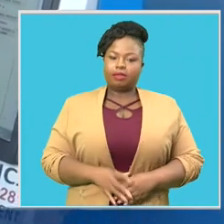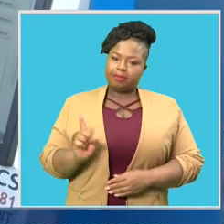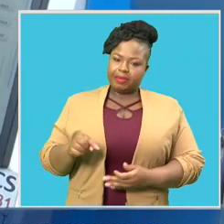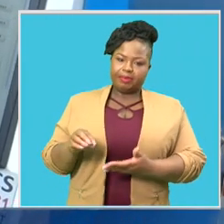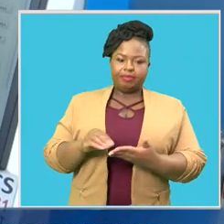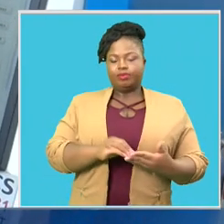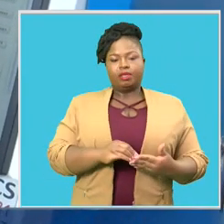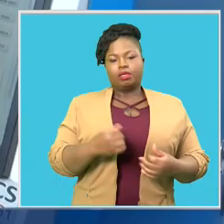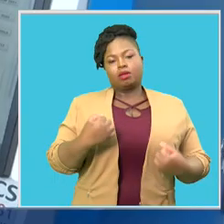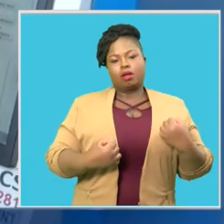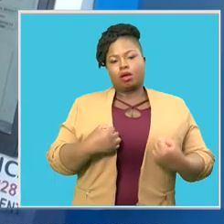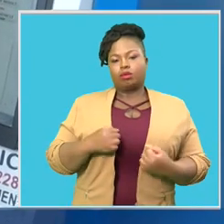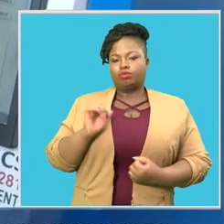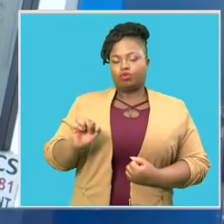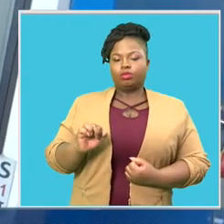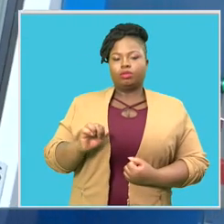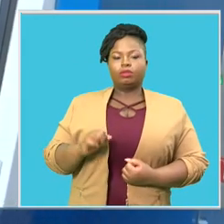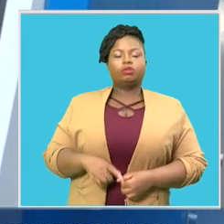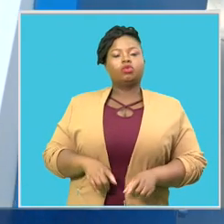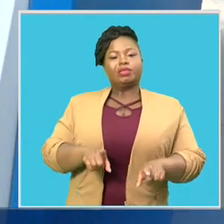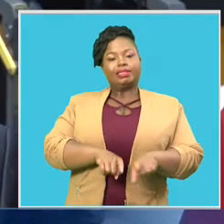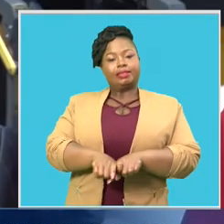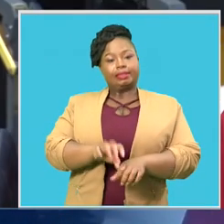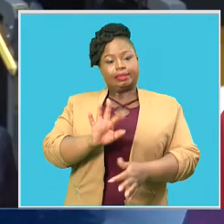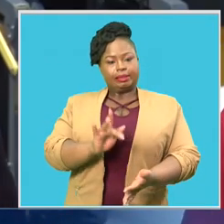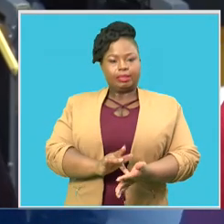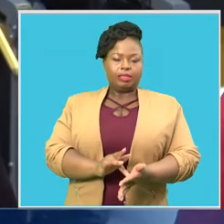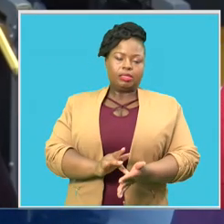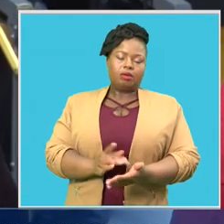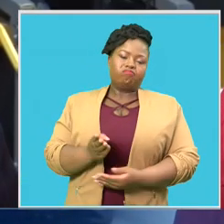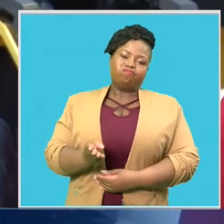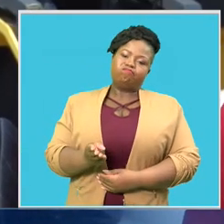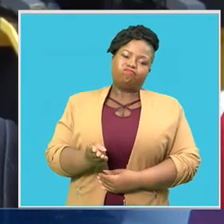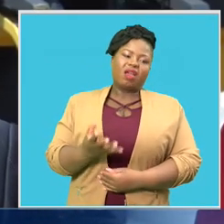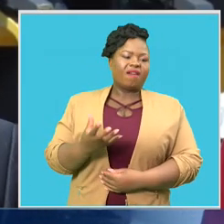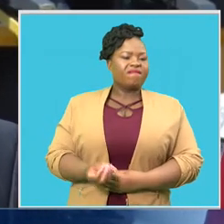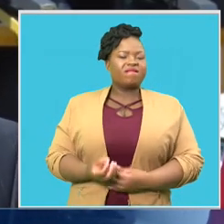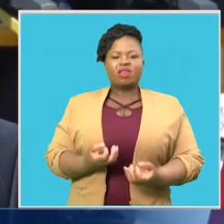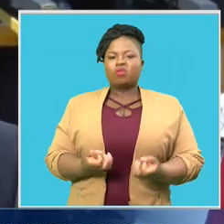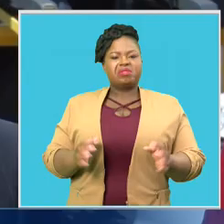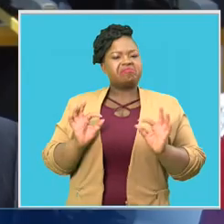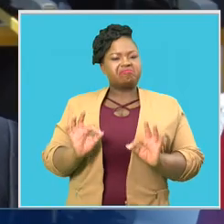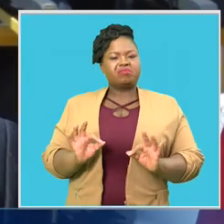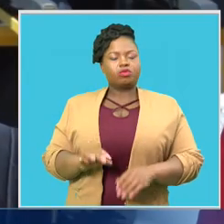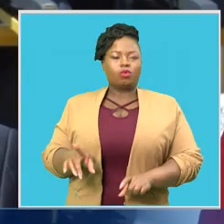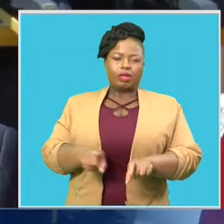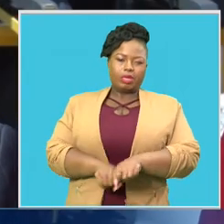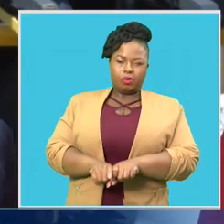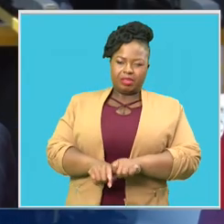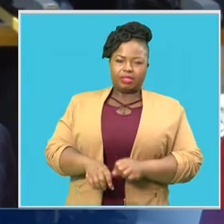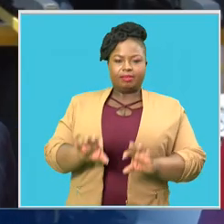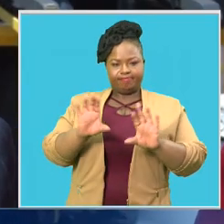through. Our testing center has the necessary equipment and we are able to test and give